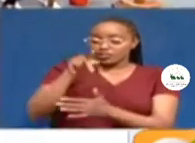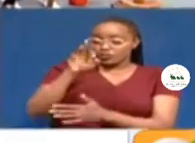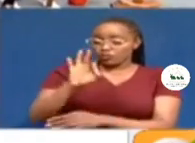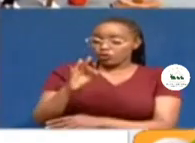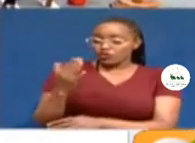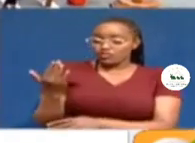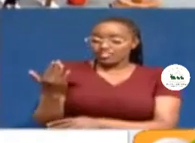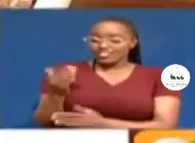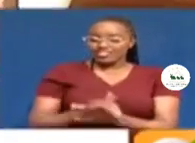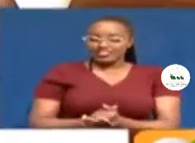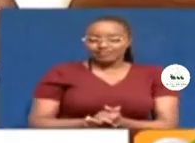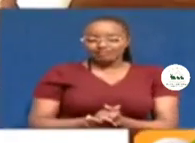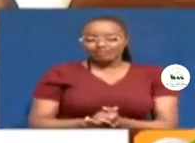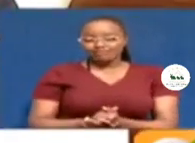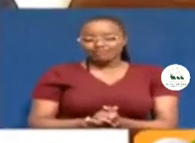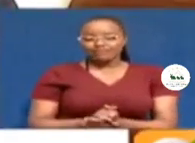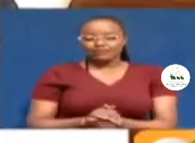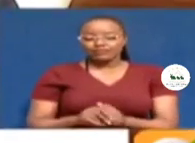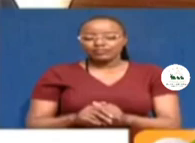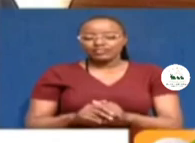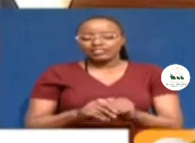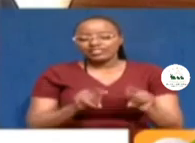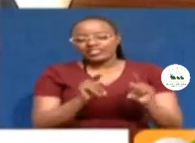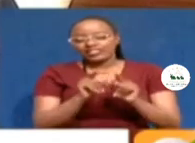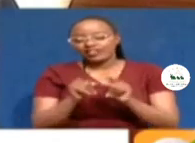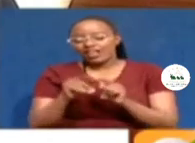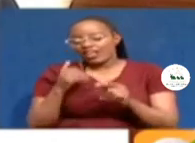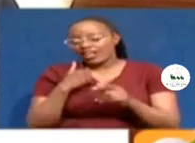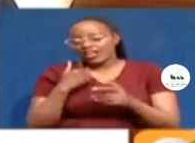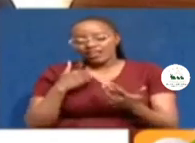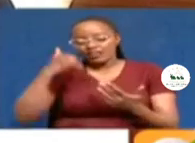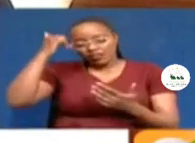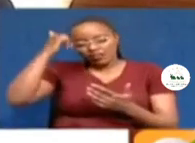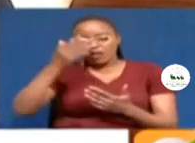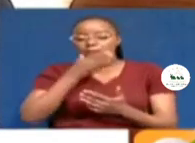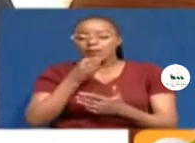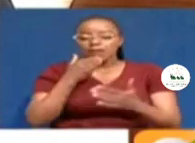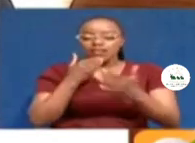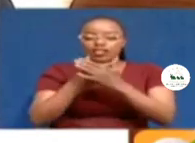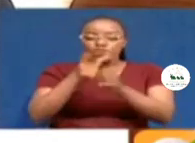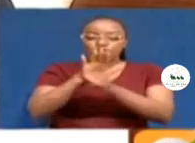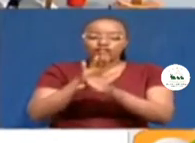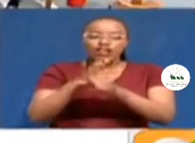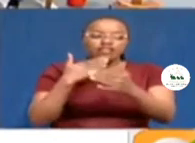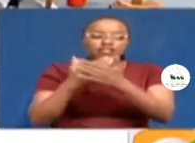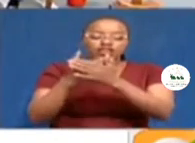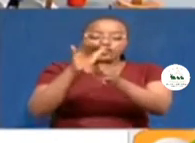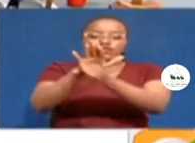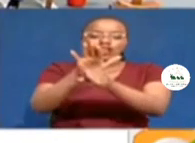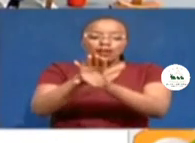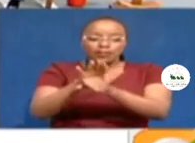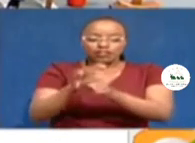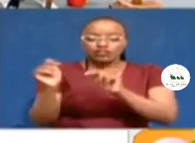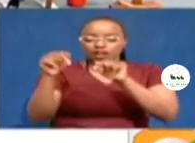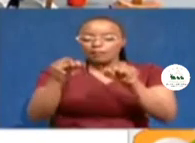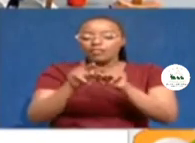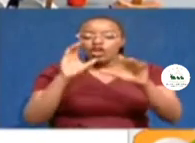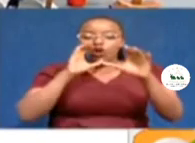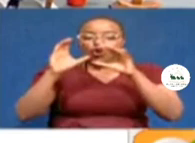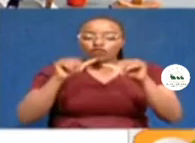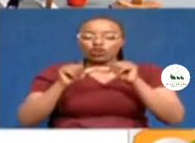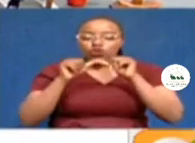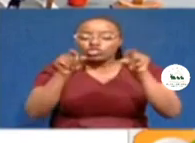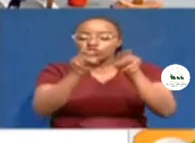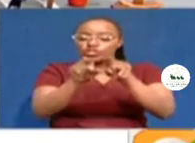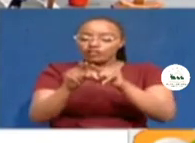The lizard that jumped from the great Iroko tree. Yes. Gentlemen, thank you for your time. Thank you very much. Really appreciate God it. This is a conversation we need to